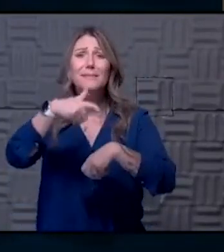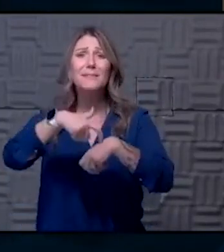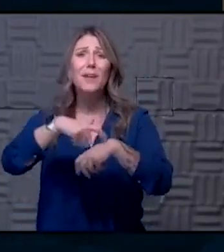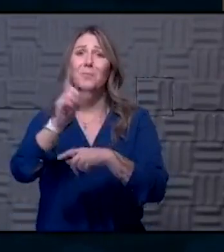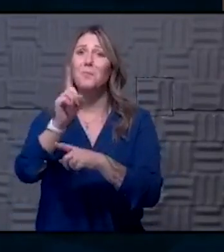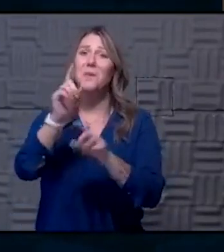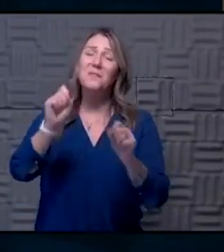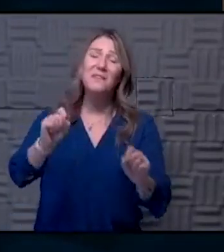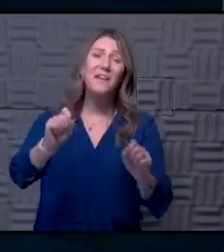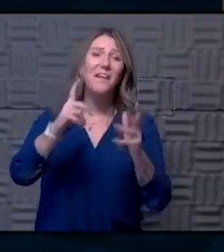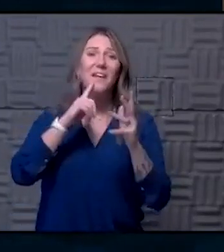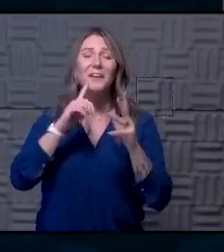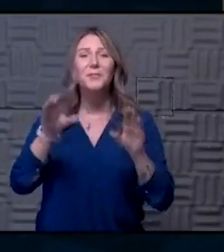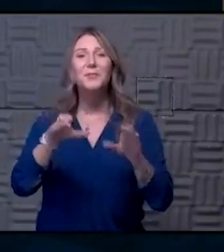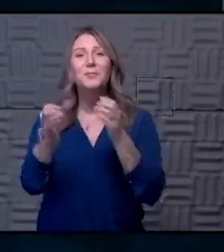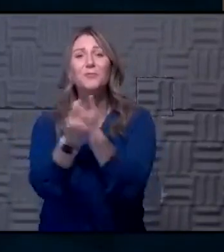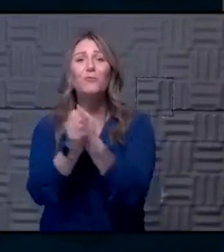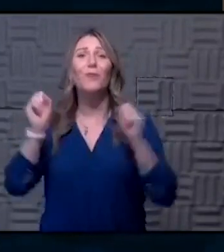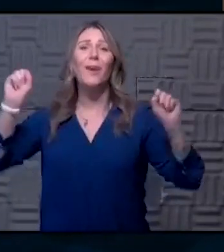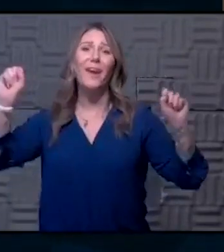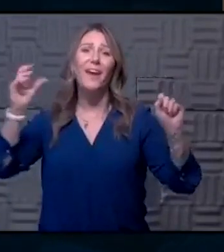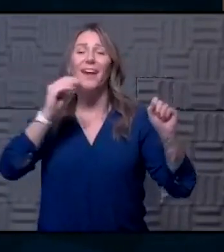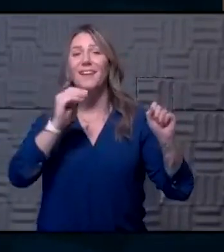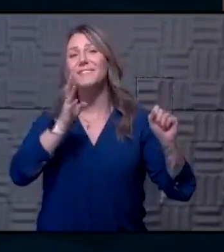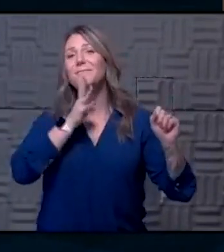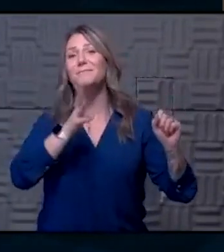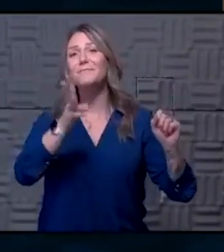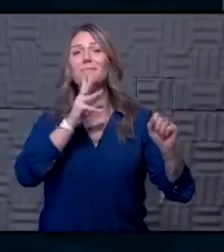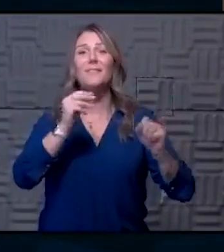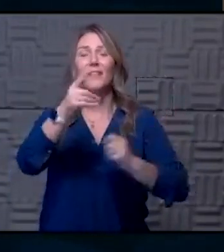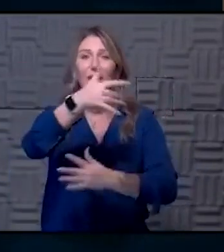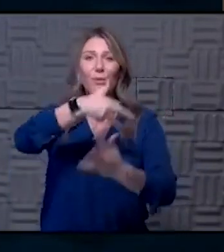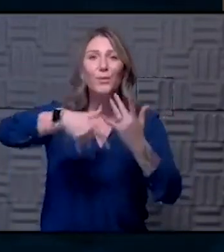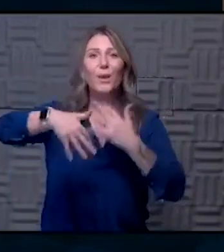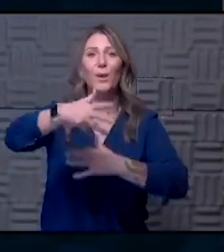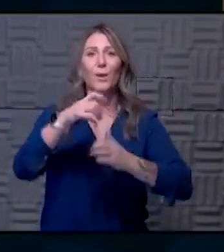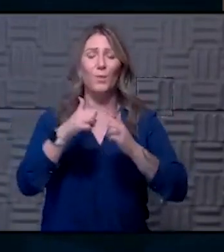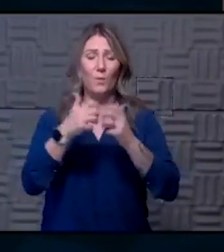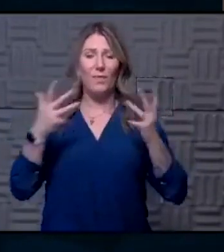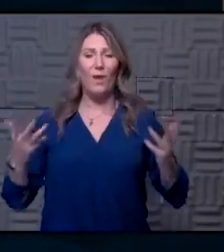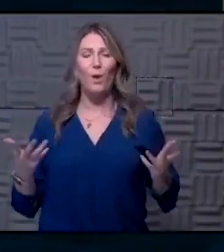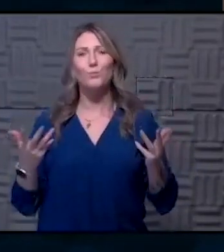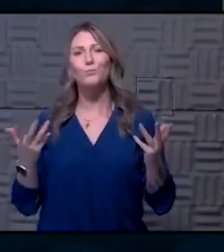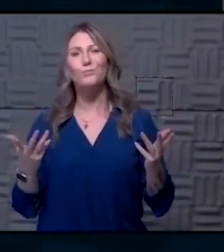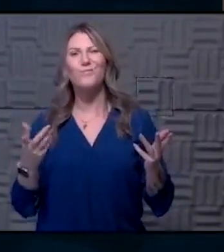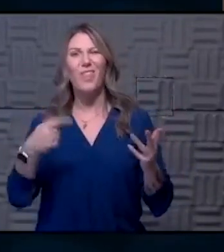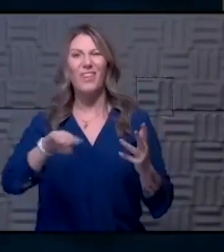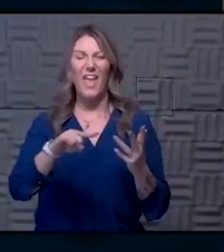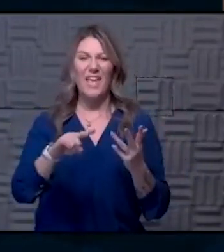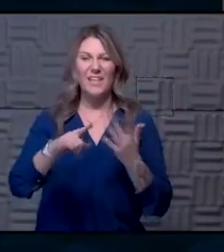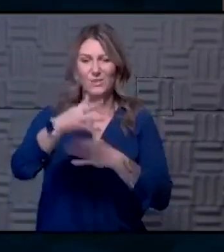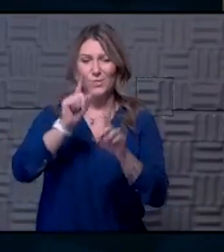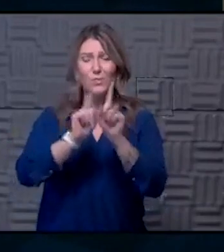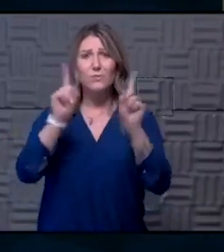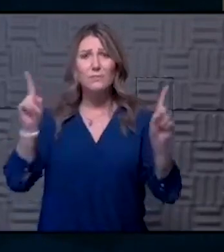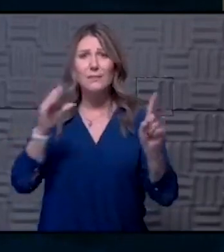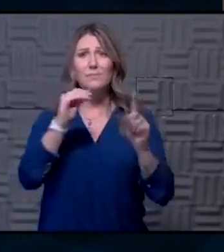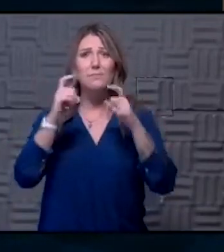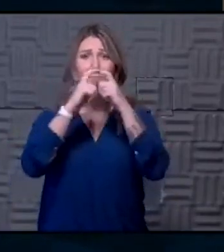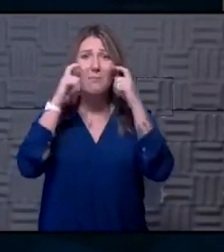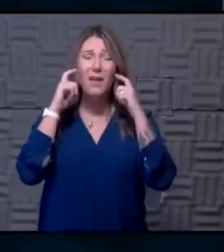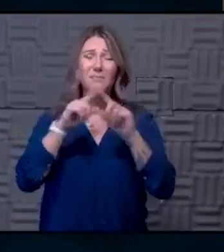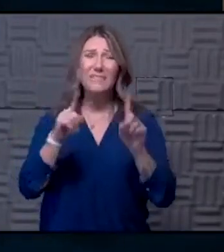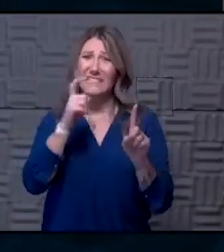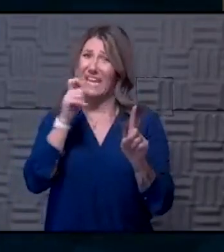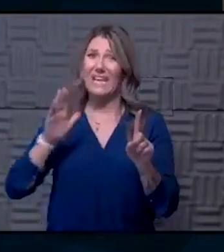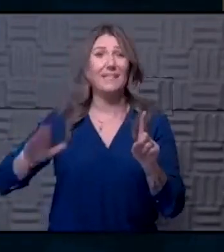to do that more freely, that we will be able to interact without having that social distancing, masking. But I don't think that we're